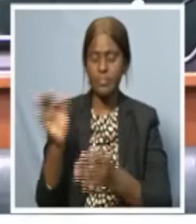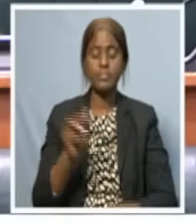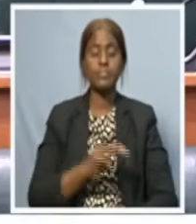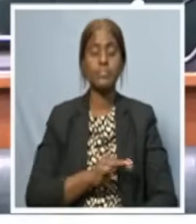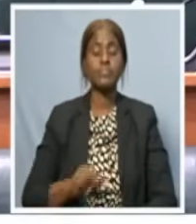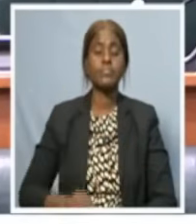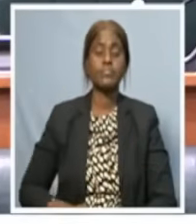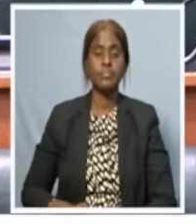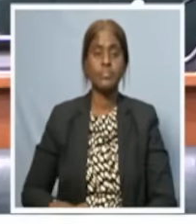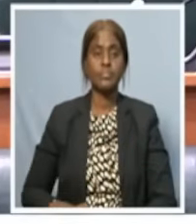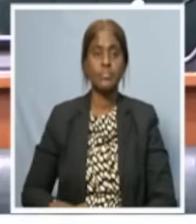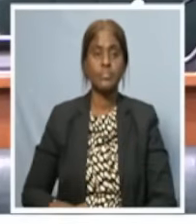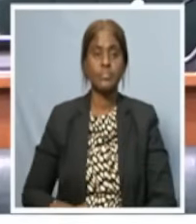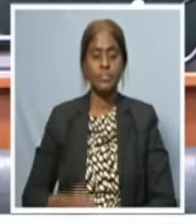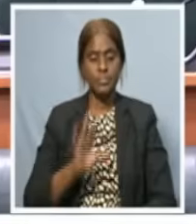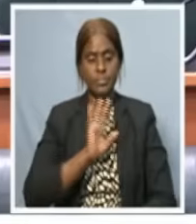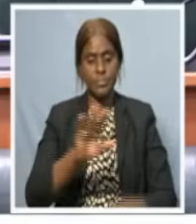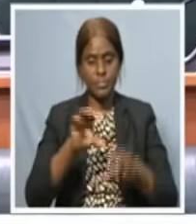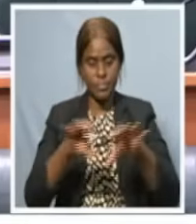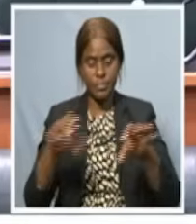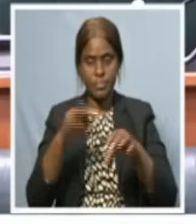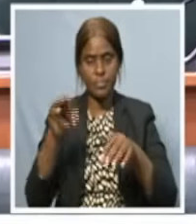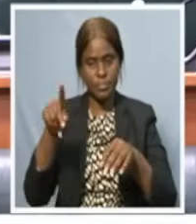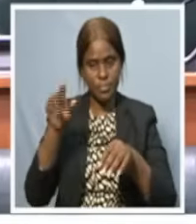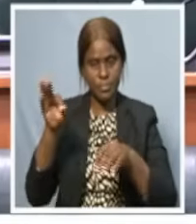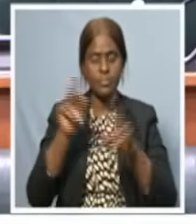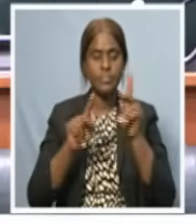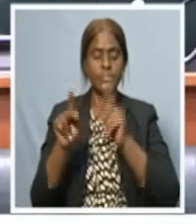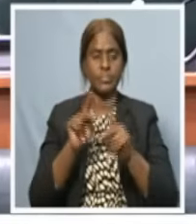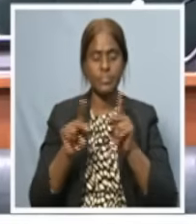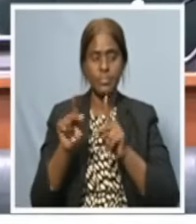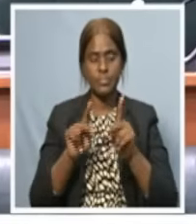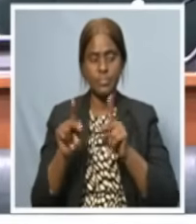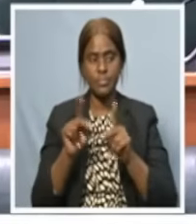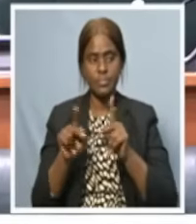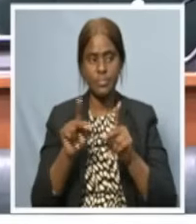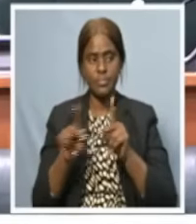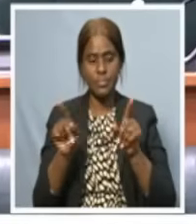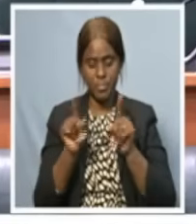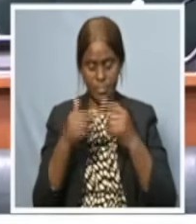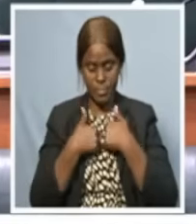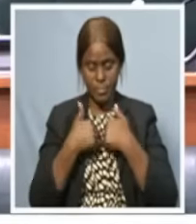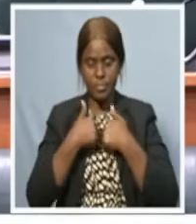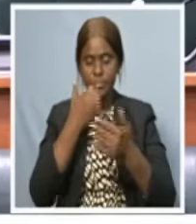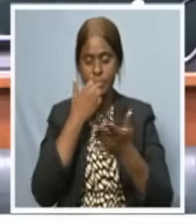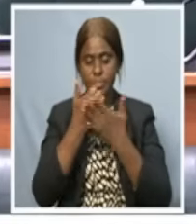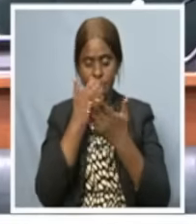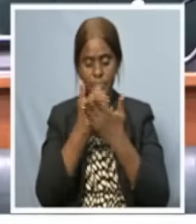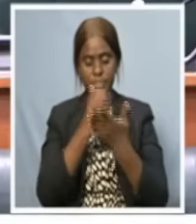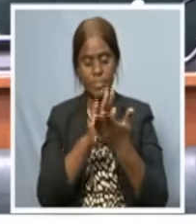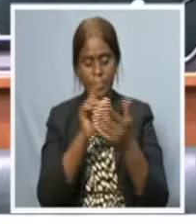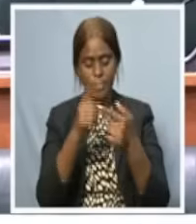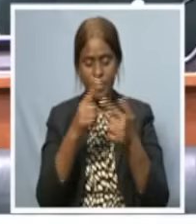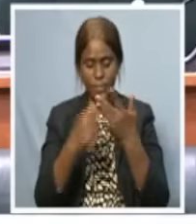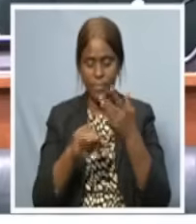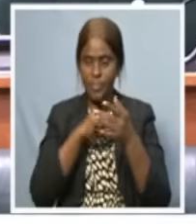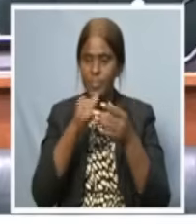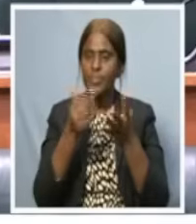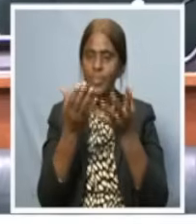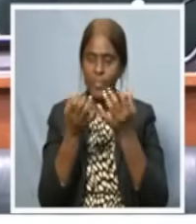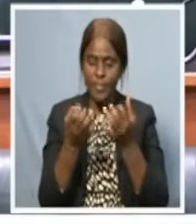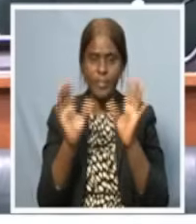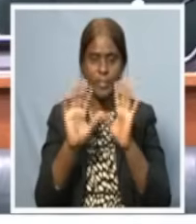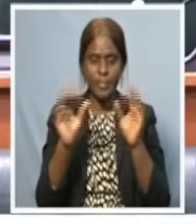members, they are children of PF officials. And we have evidence. But we don't